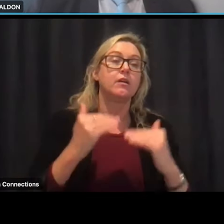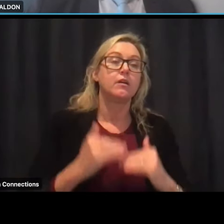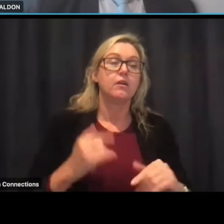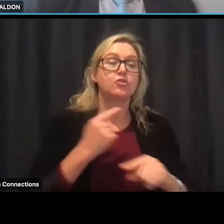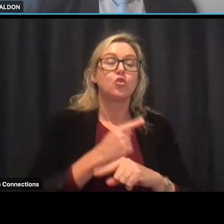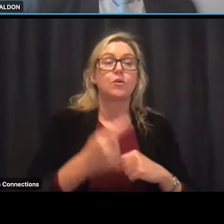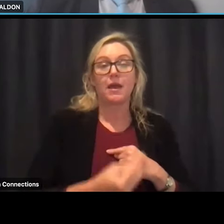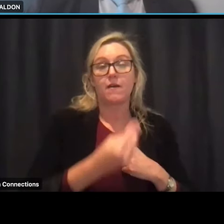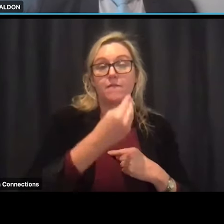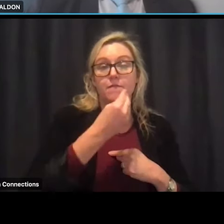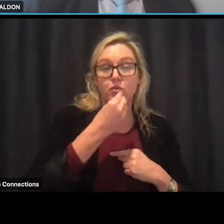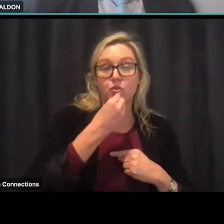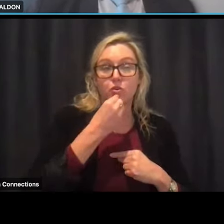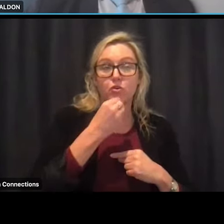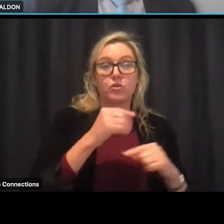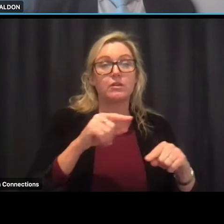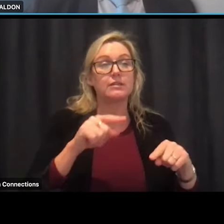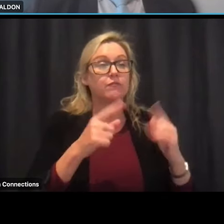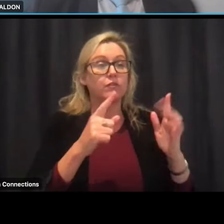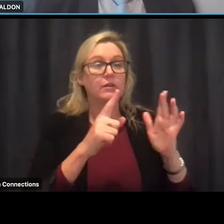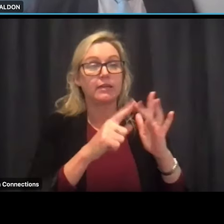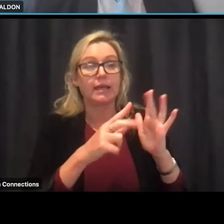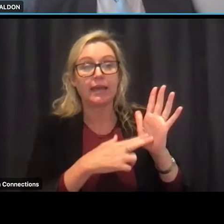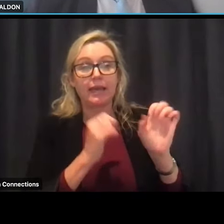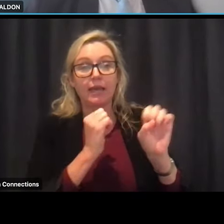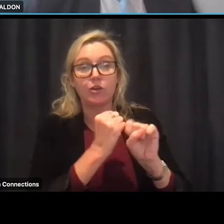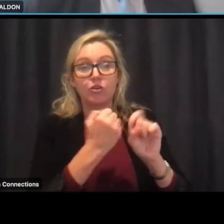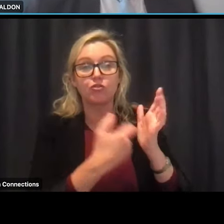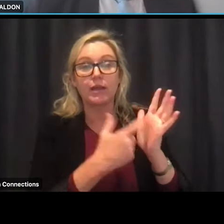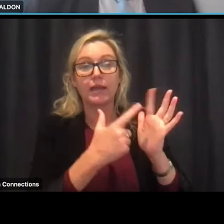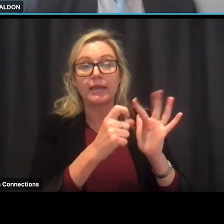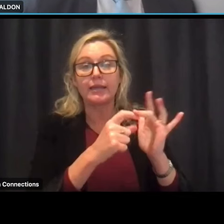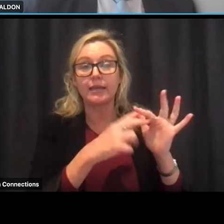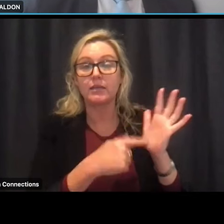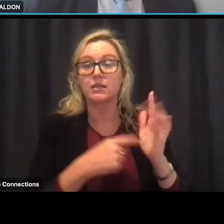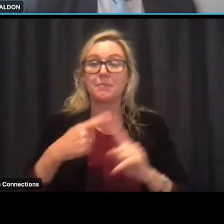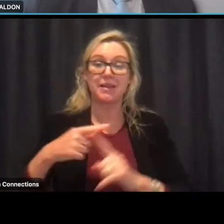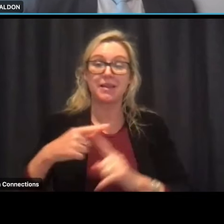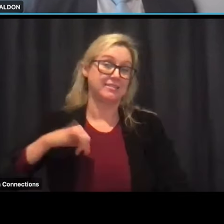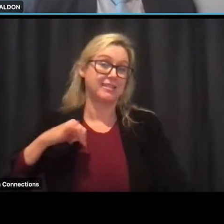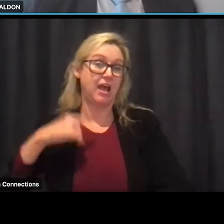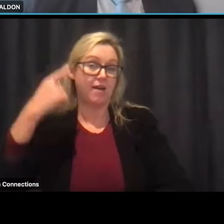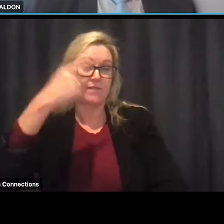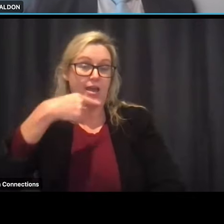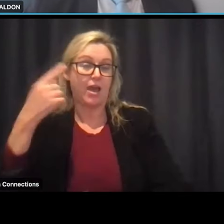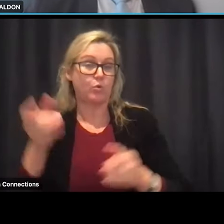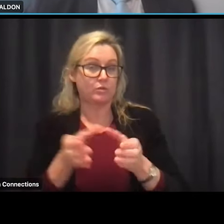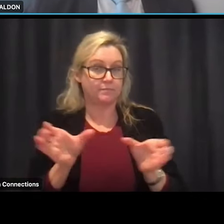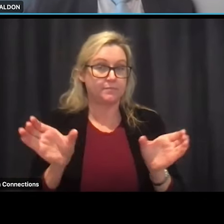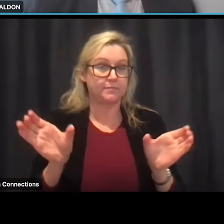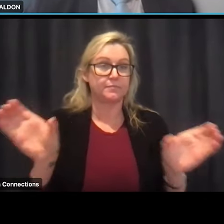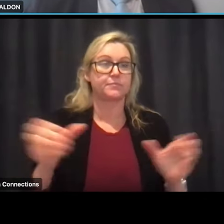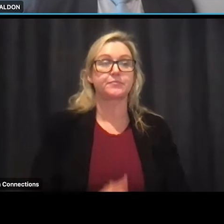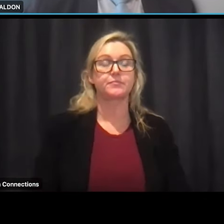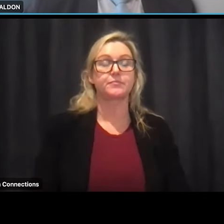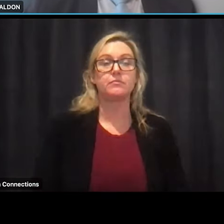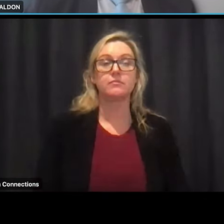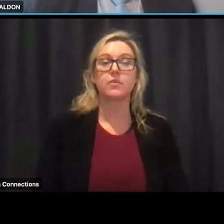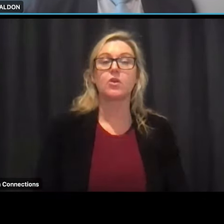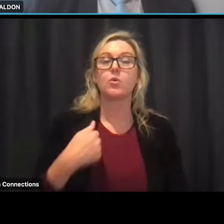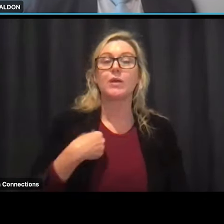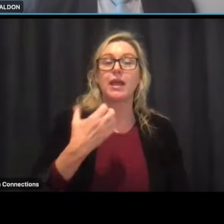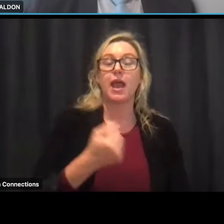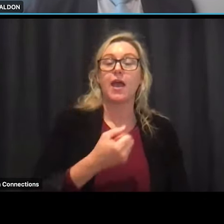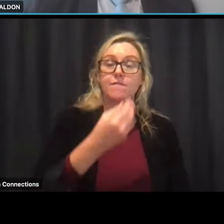of food, ingredients and staff hours. So we've incorporated into the quarterly financial report the food and